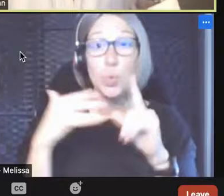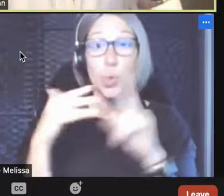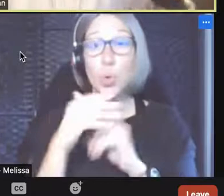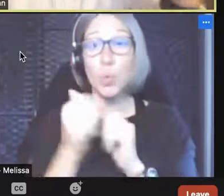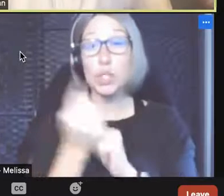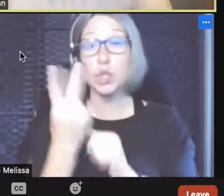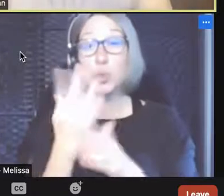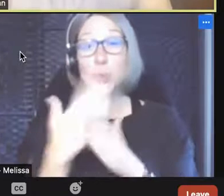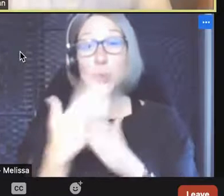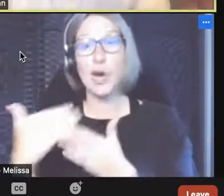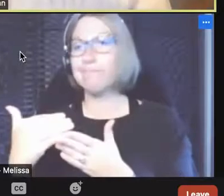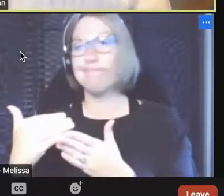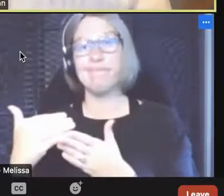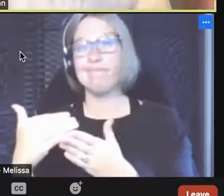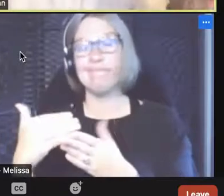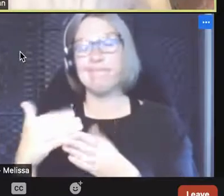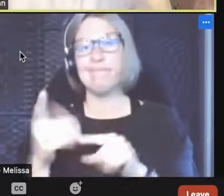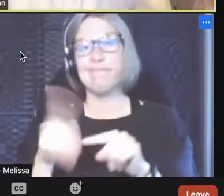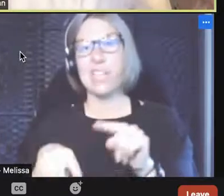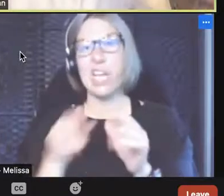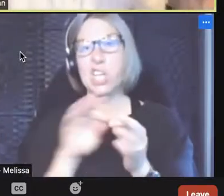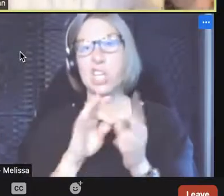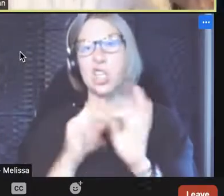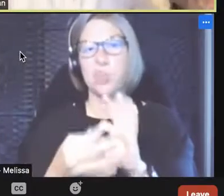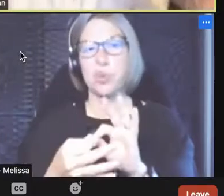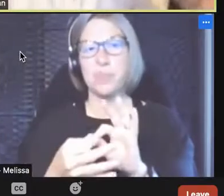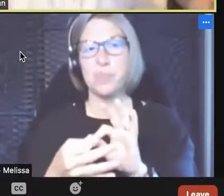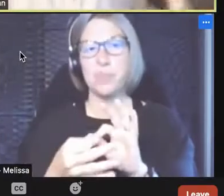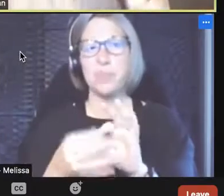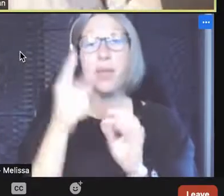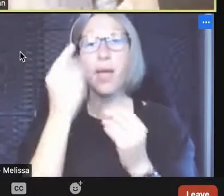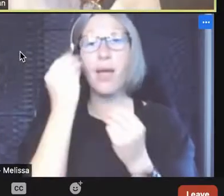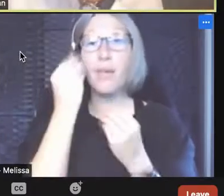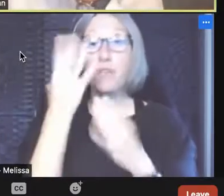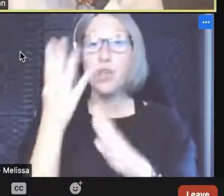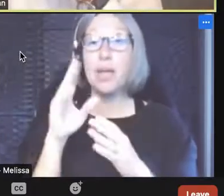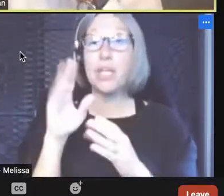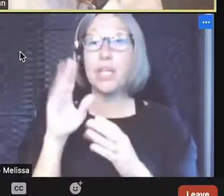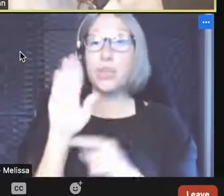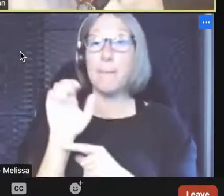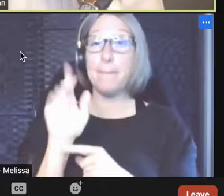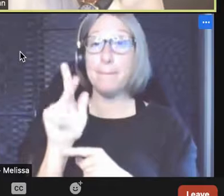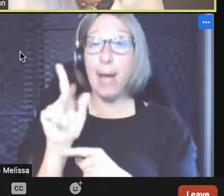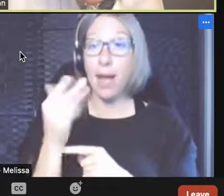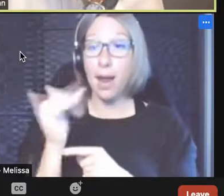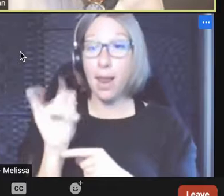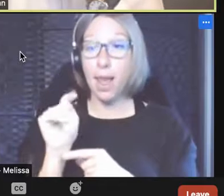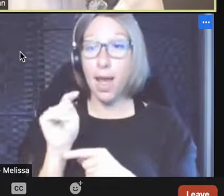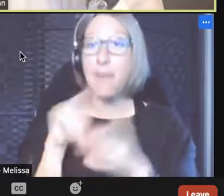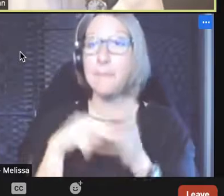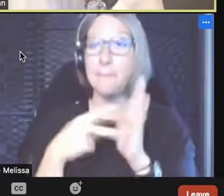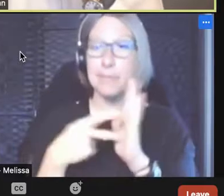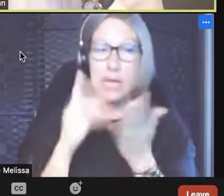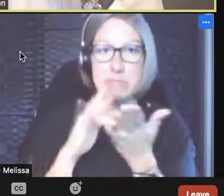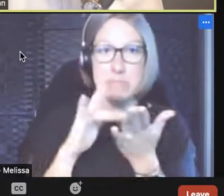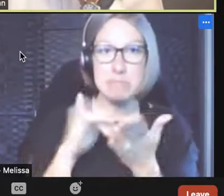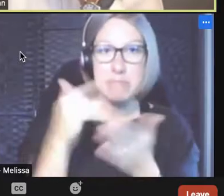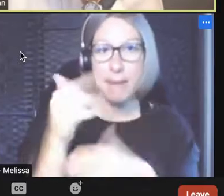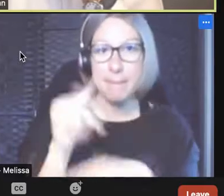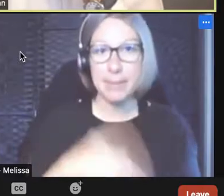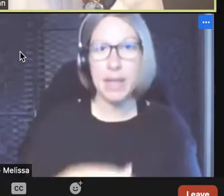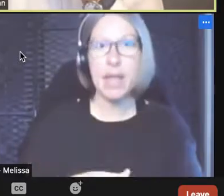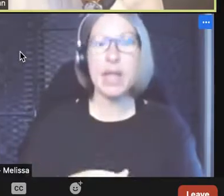that. And here's the issues about backlighting, that we're going to use an iPad and so forth. And there's a plan for visual learning